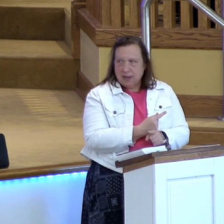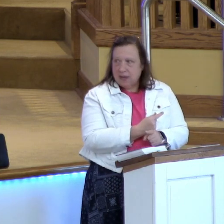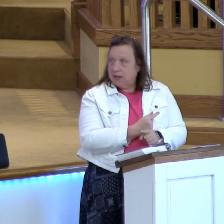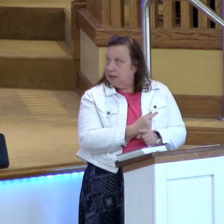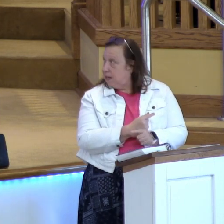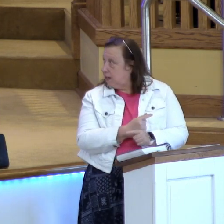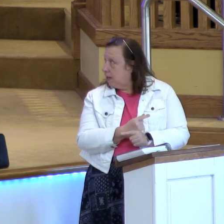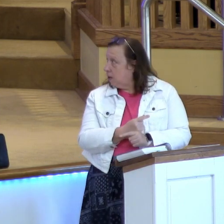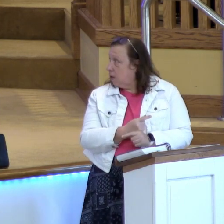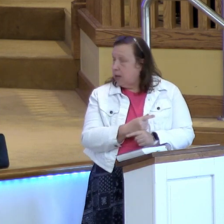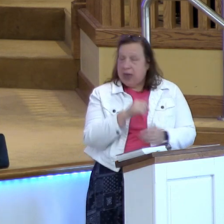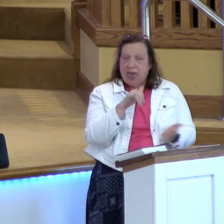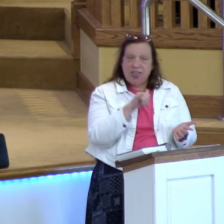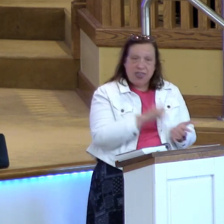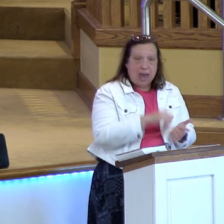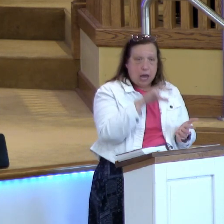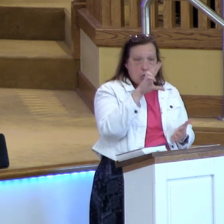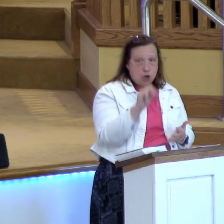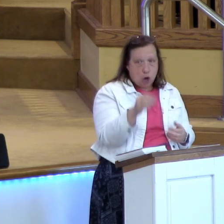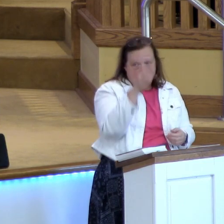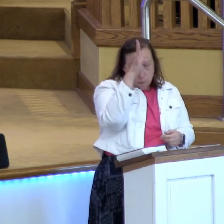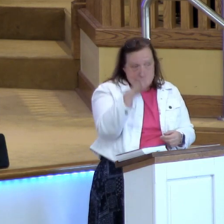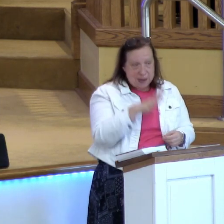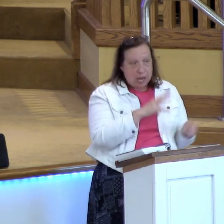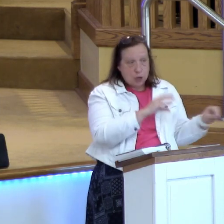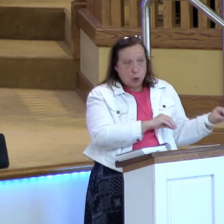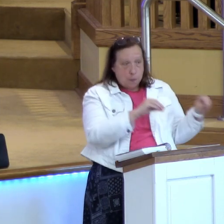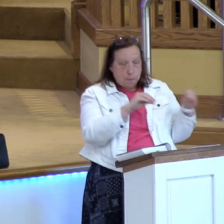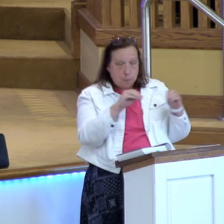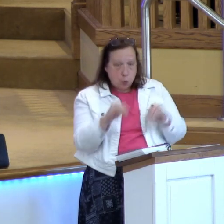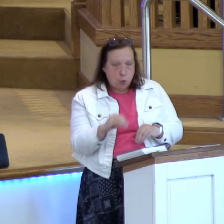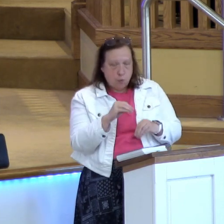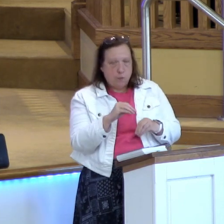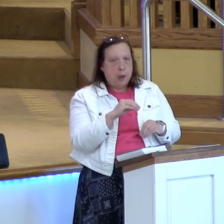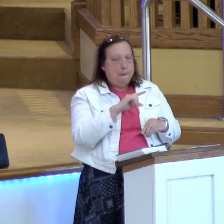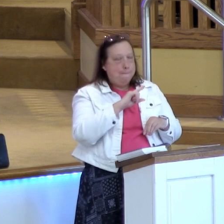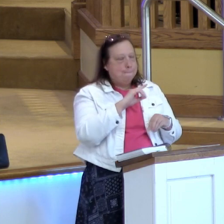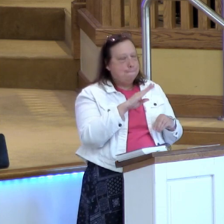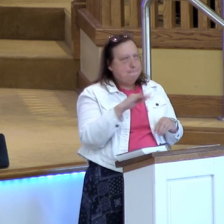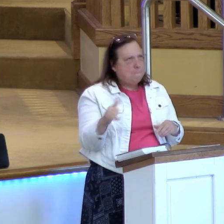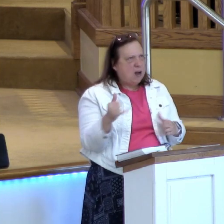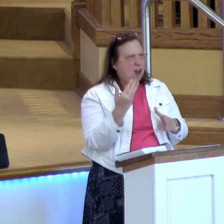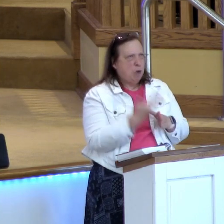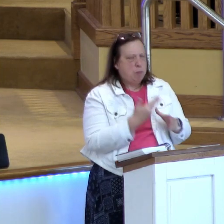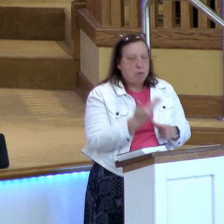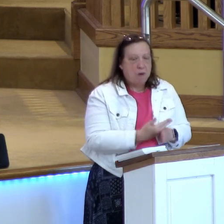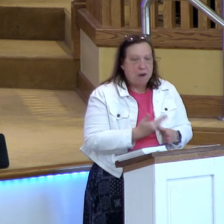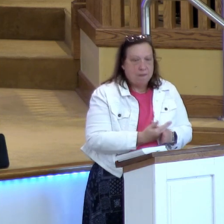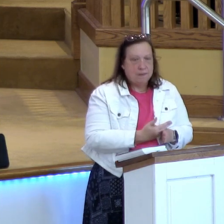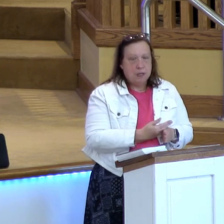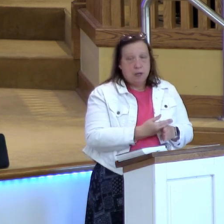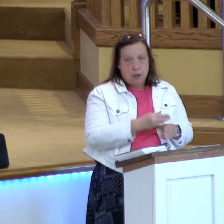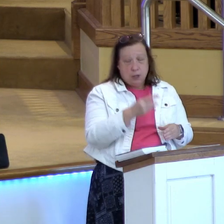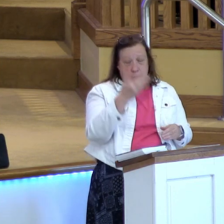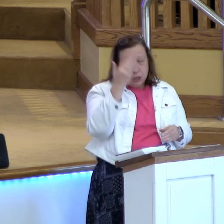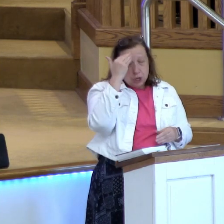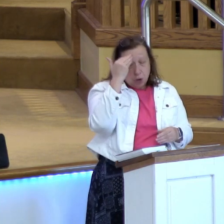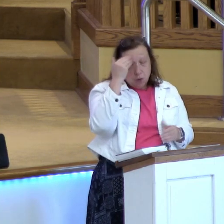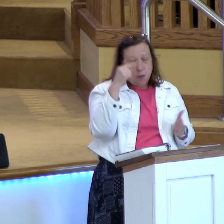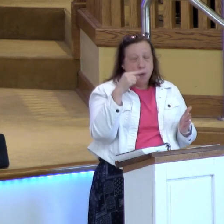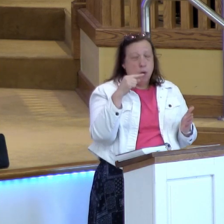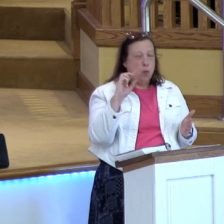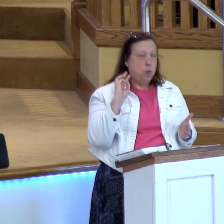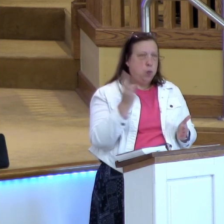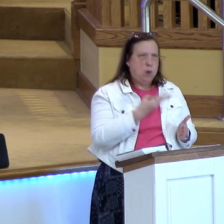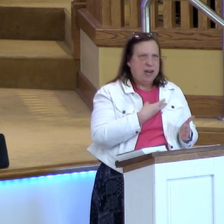thought. "That no man should be moved by these afflictions, for yourselves know that we are appointed